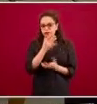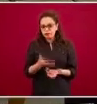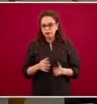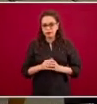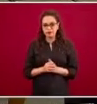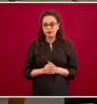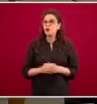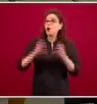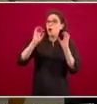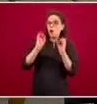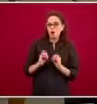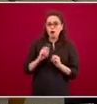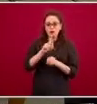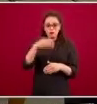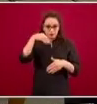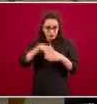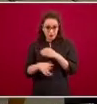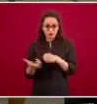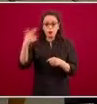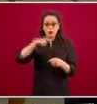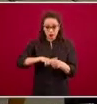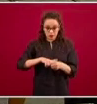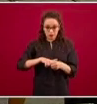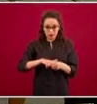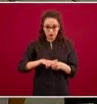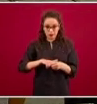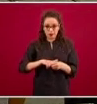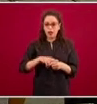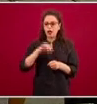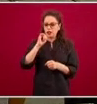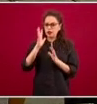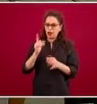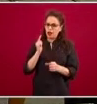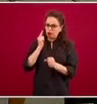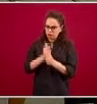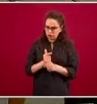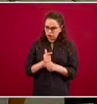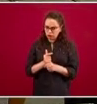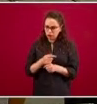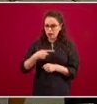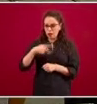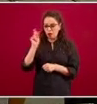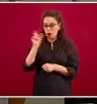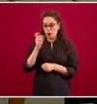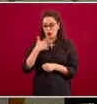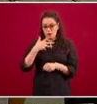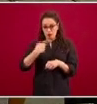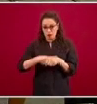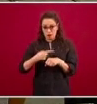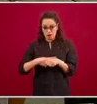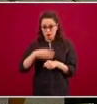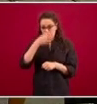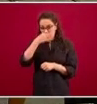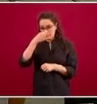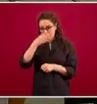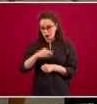And there might be many reasons for this. Maybe the symptoms were